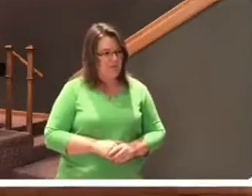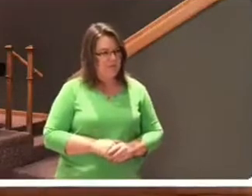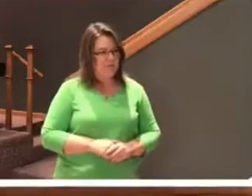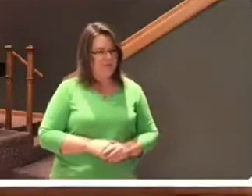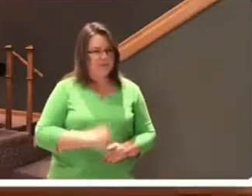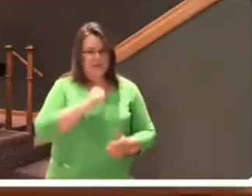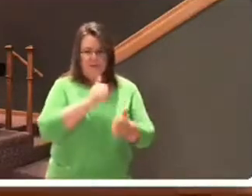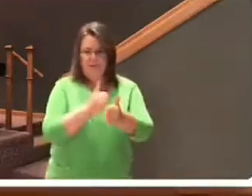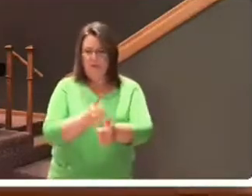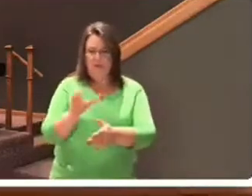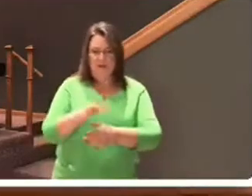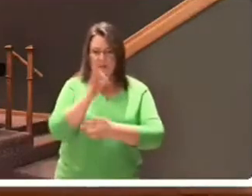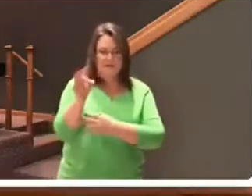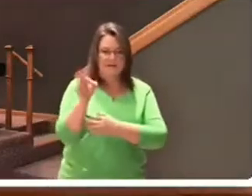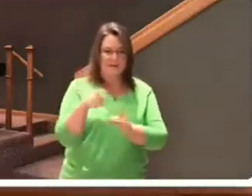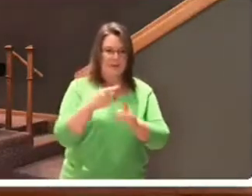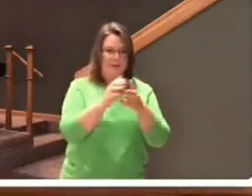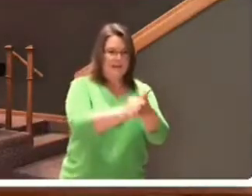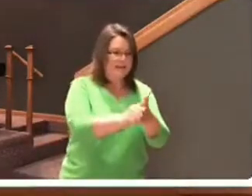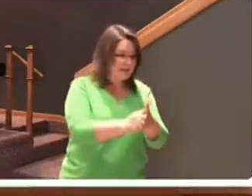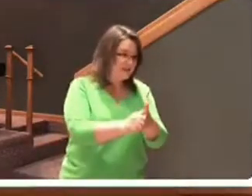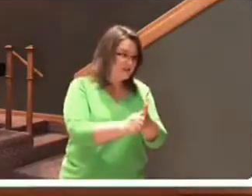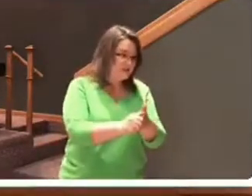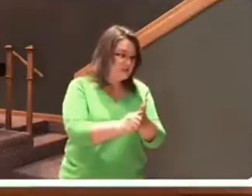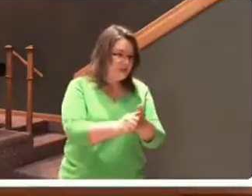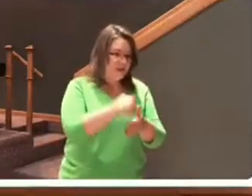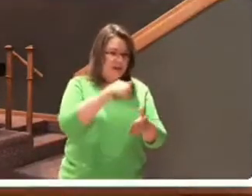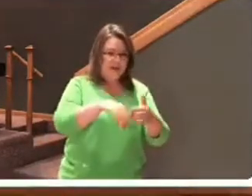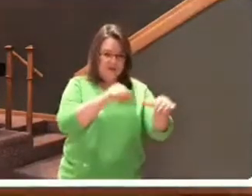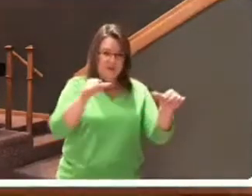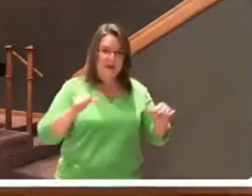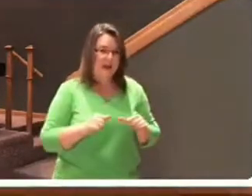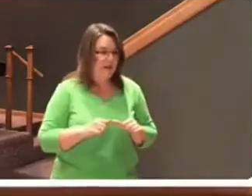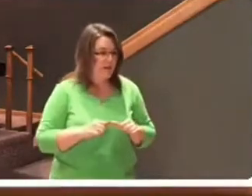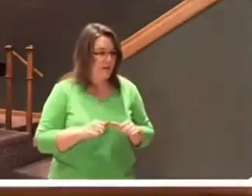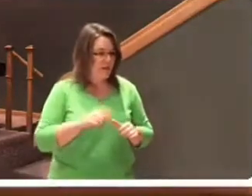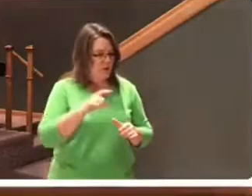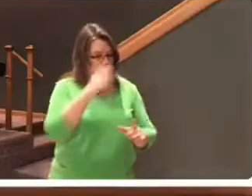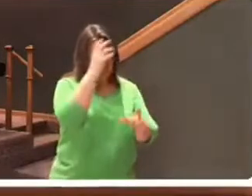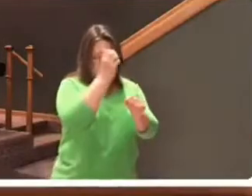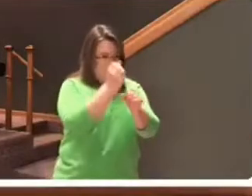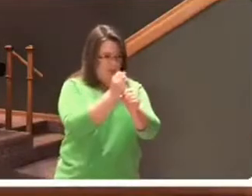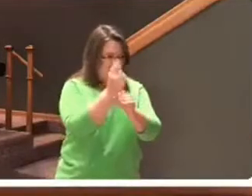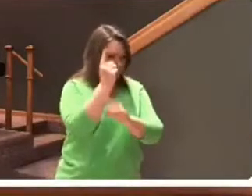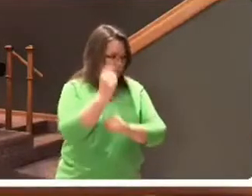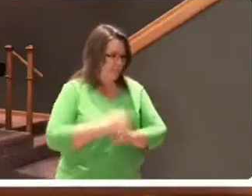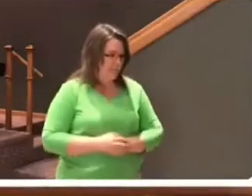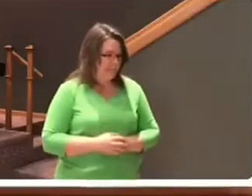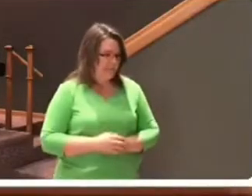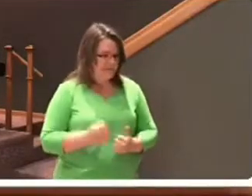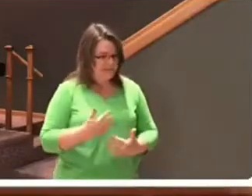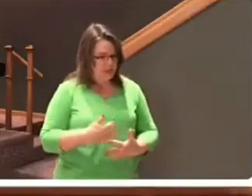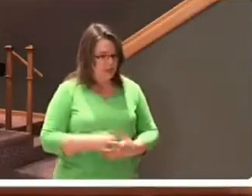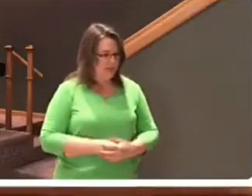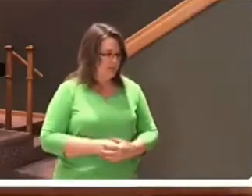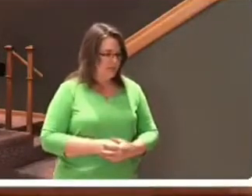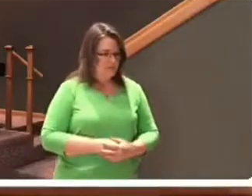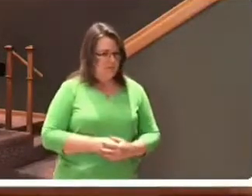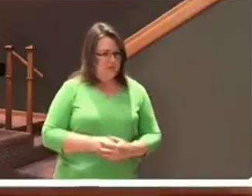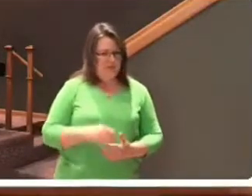You don't follow the Spirit when He leads you into an area where you have to trust Him. That's scary.